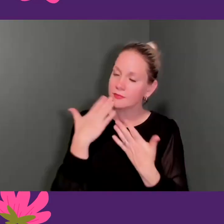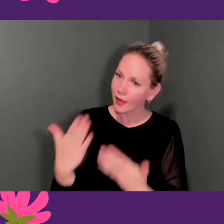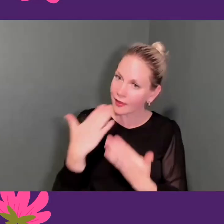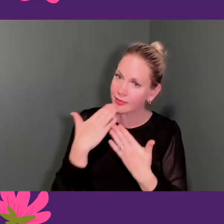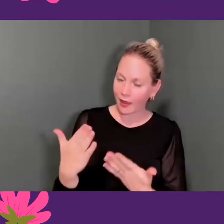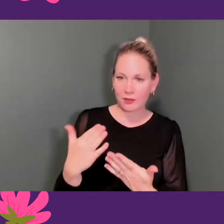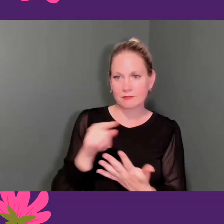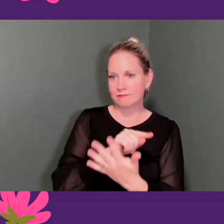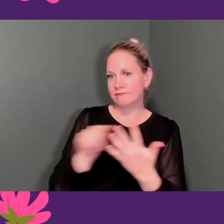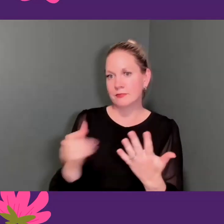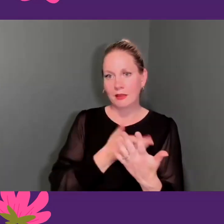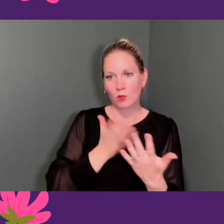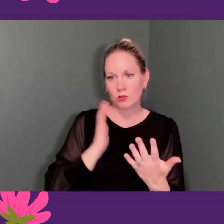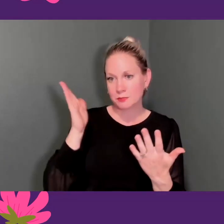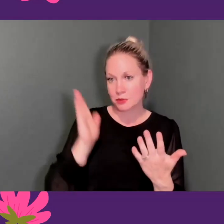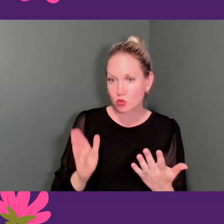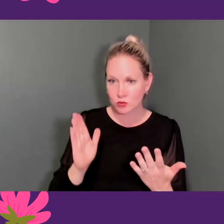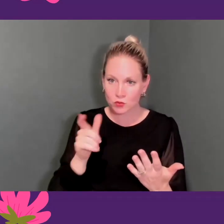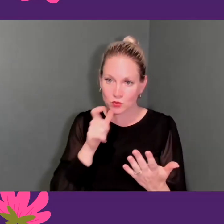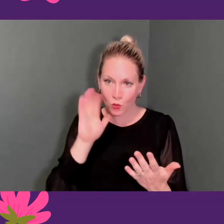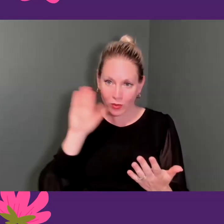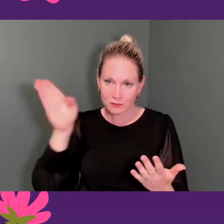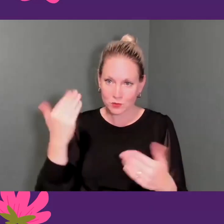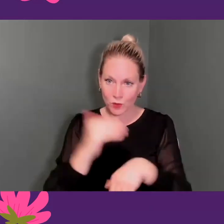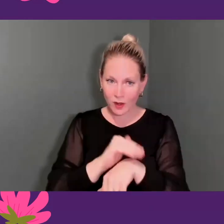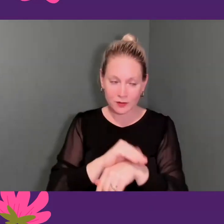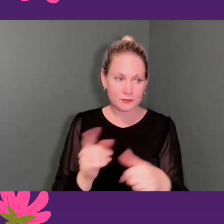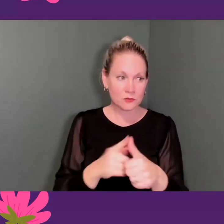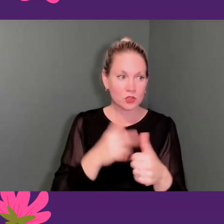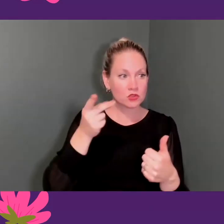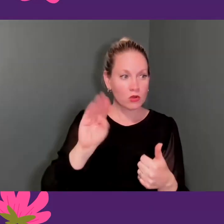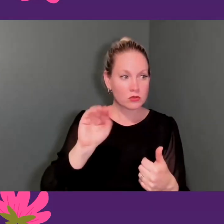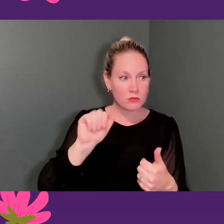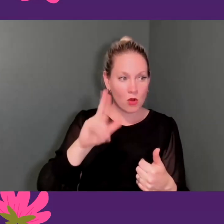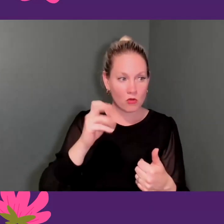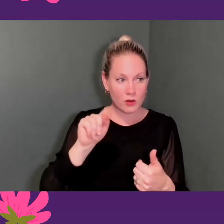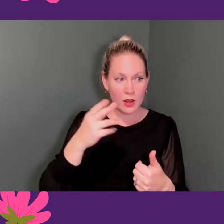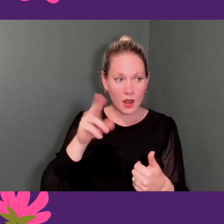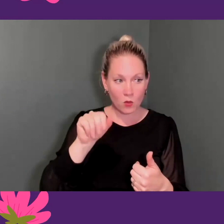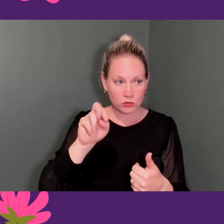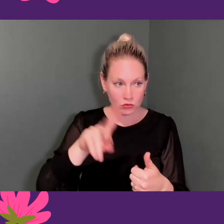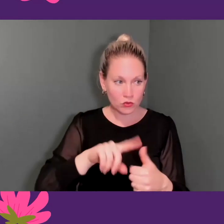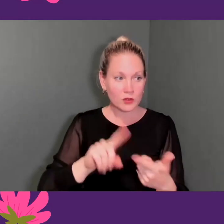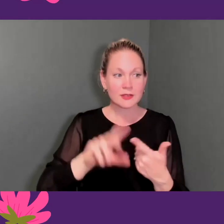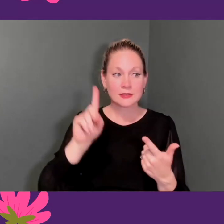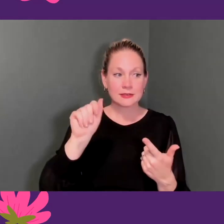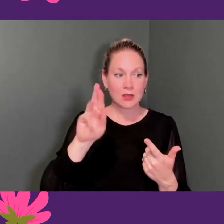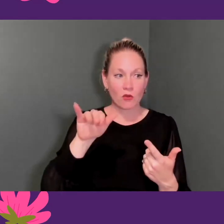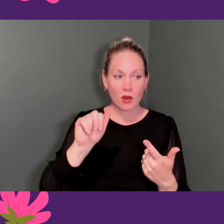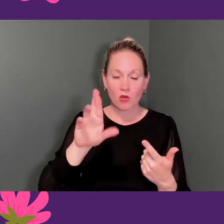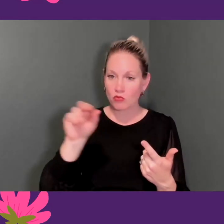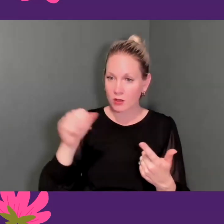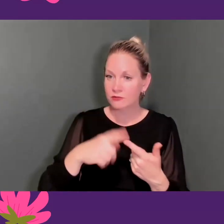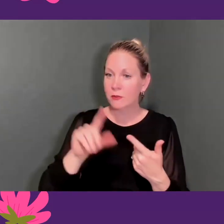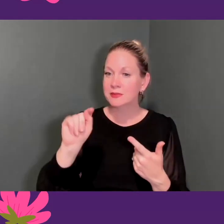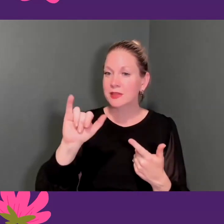of speakers that you'll hear from tonight. Dr. Margaret Hauser, Daria Ross from the Tiger Lily